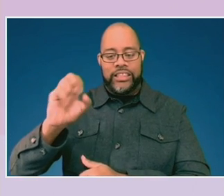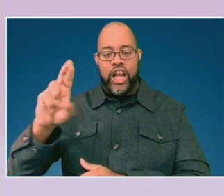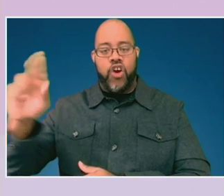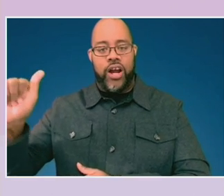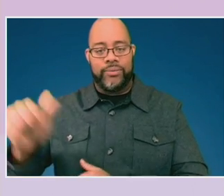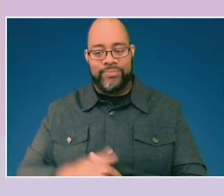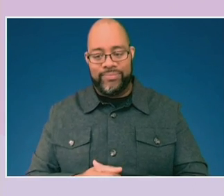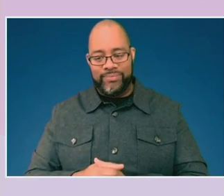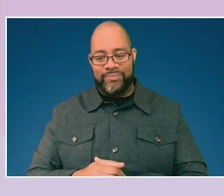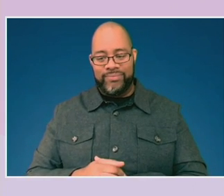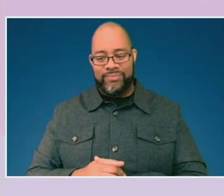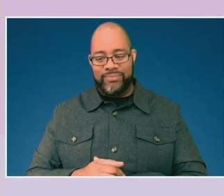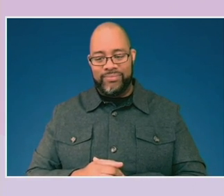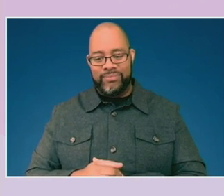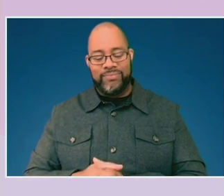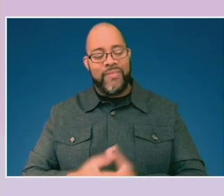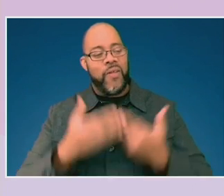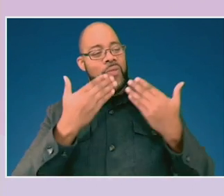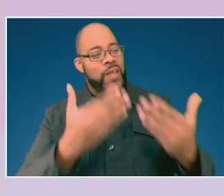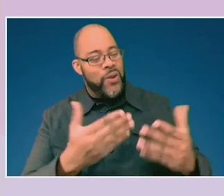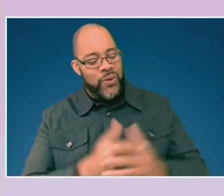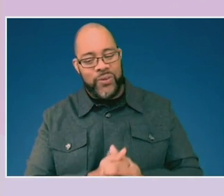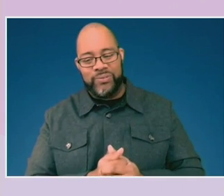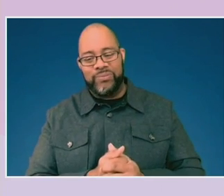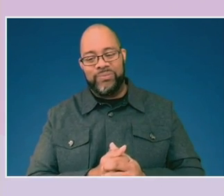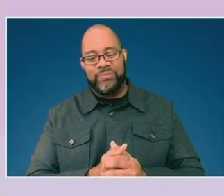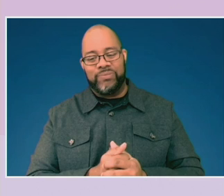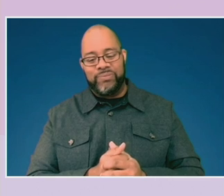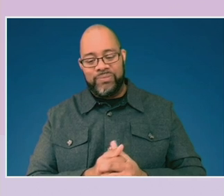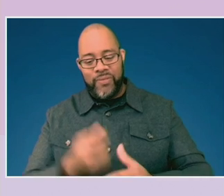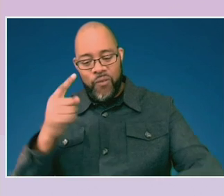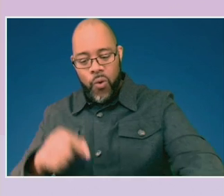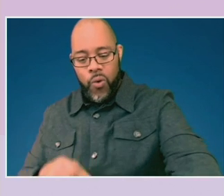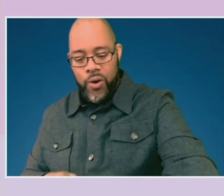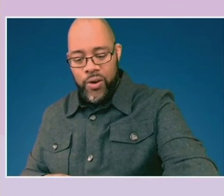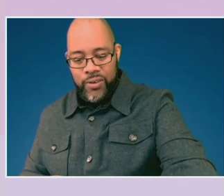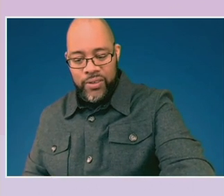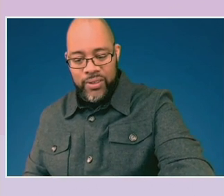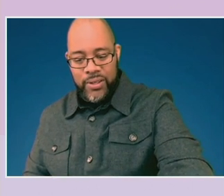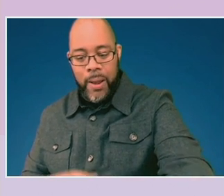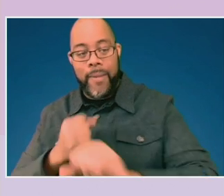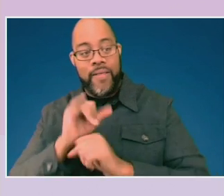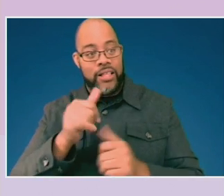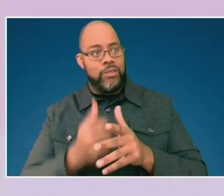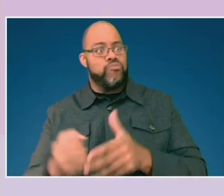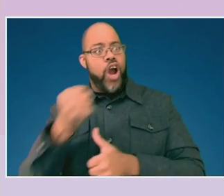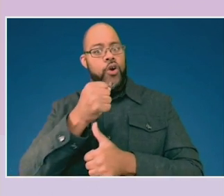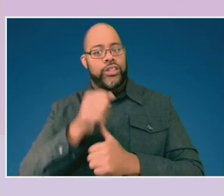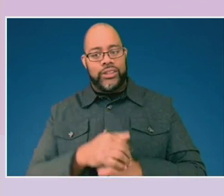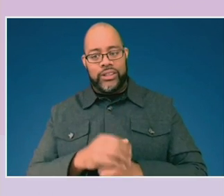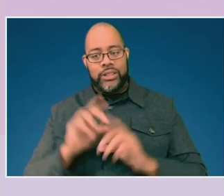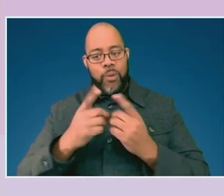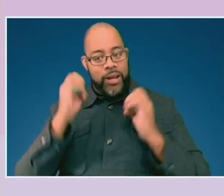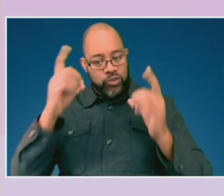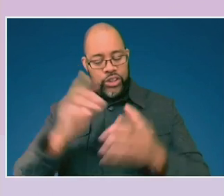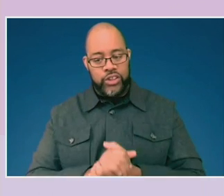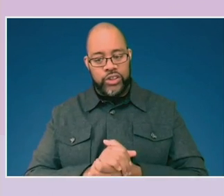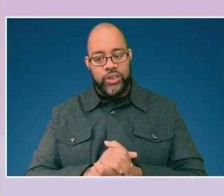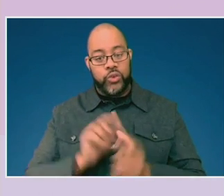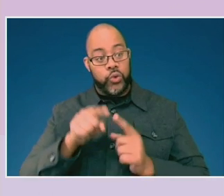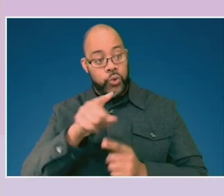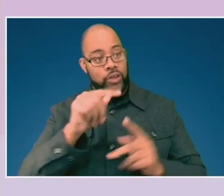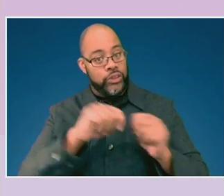Secretary Cardona, thank you very much, first and foremost, for making this a priority at the Department of Education. To you and your